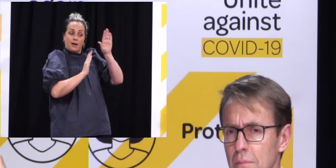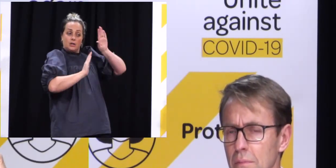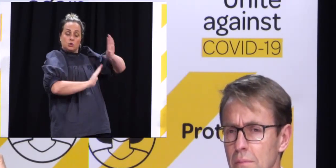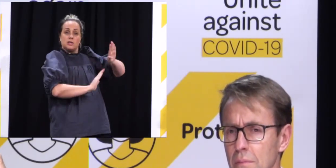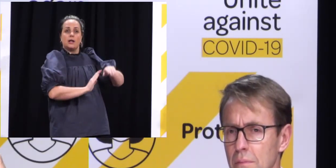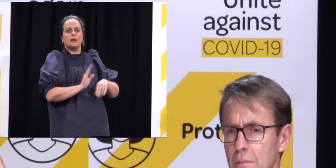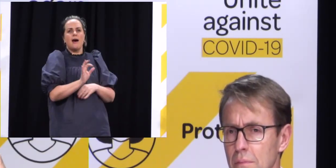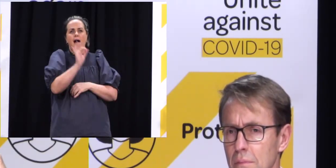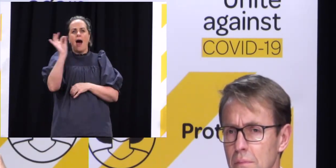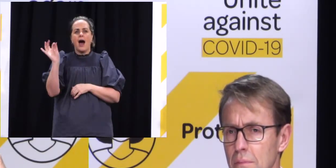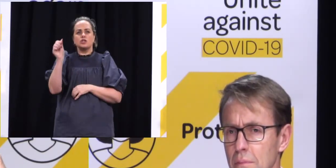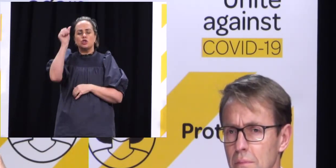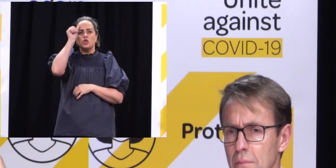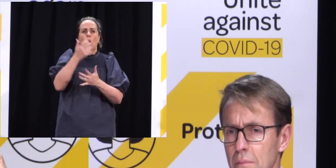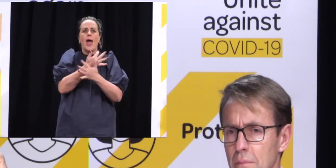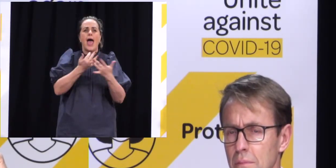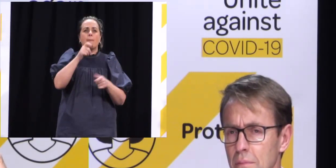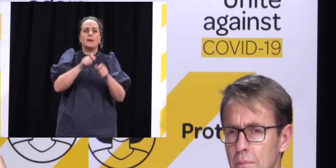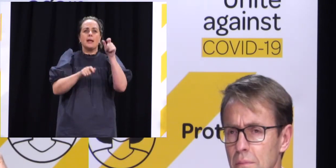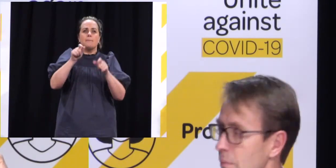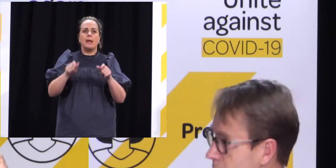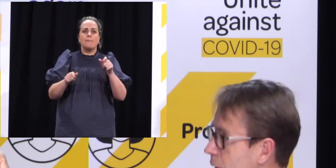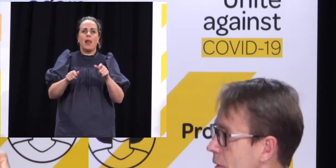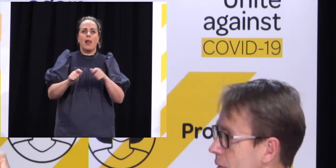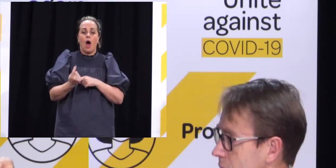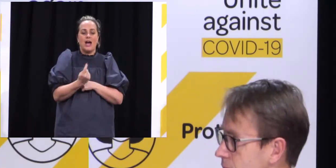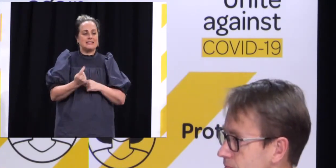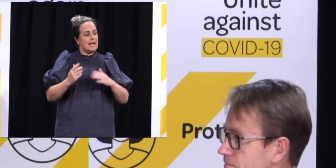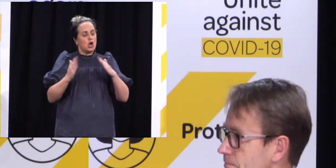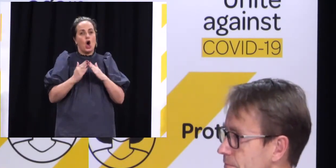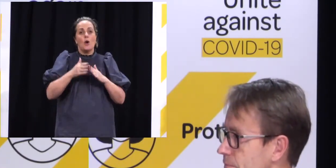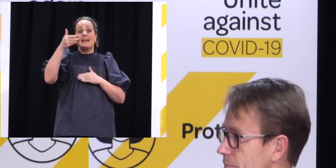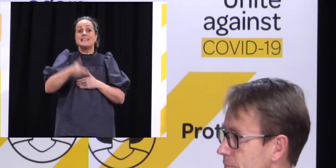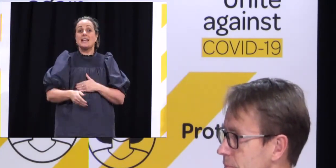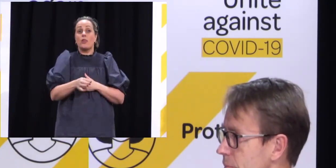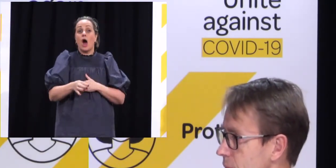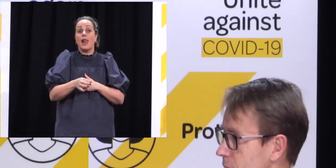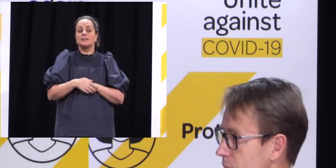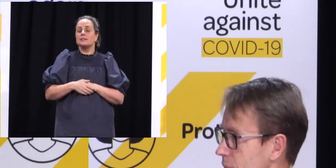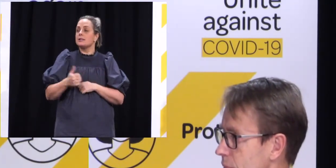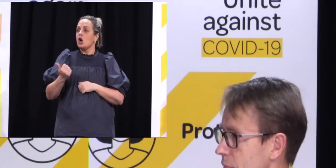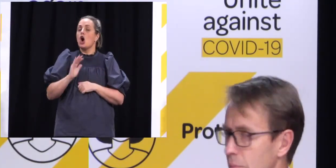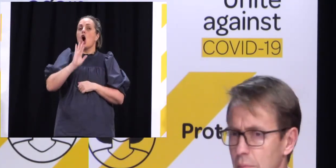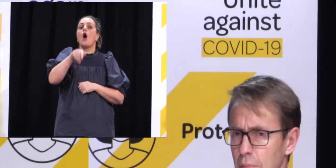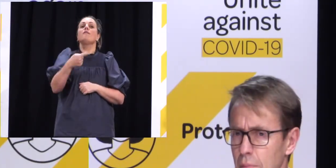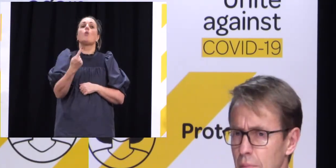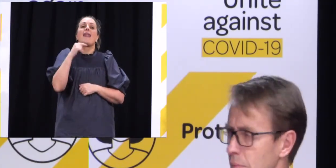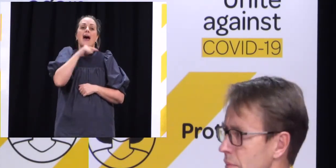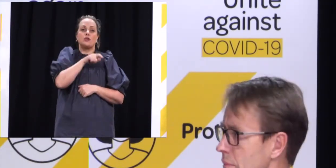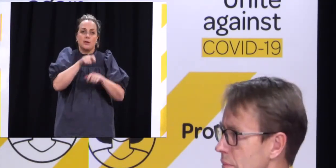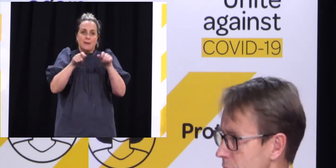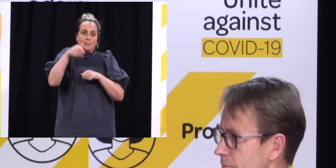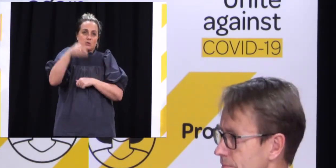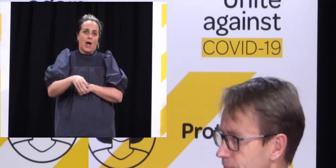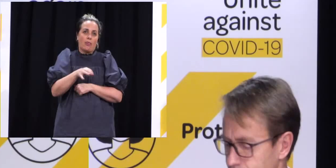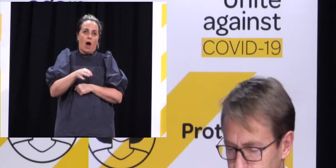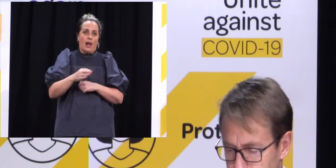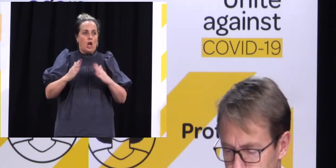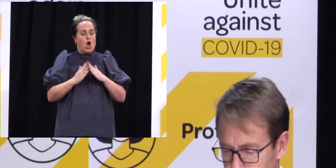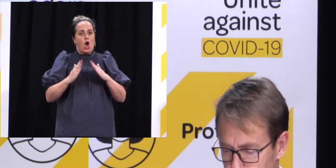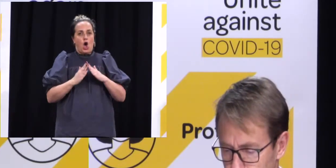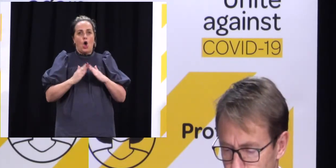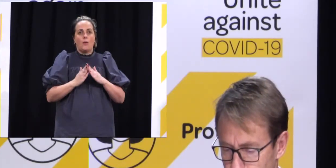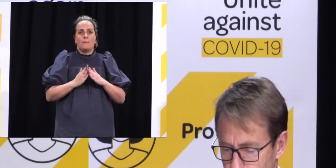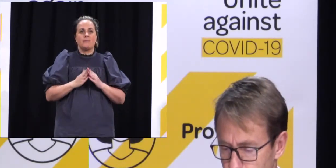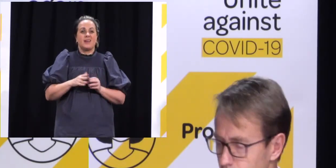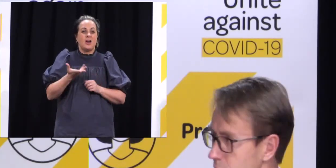close contacts that are isolating in the South Island? So contacts over 100, and so those will be from